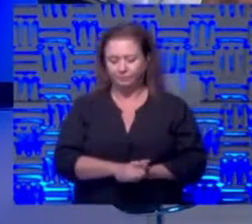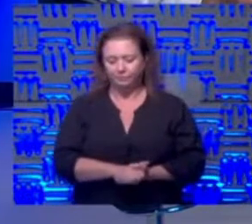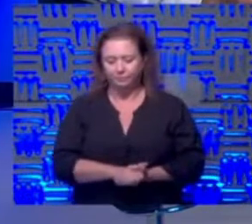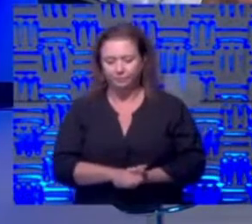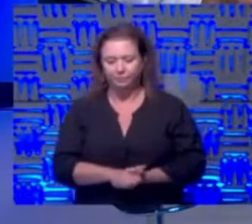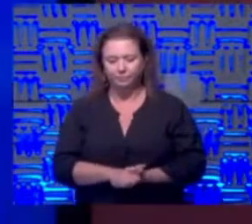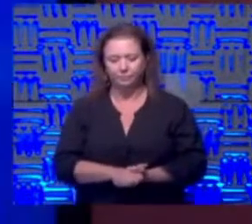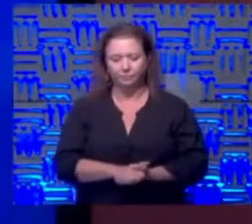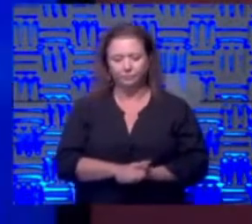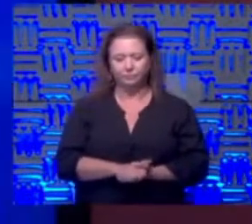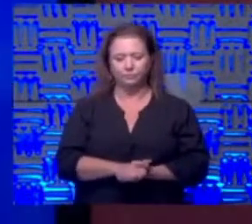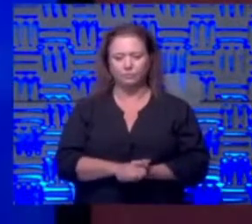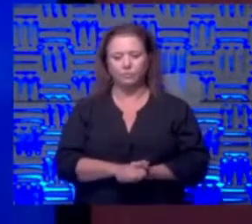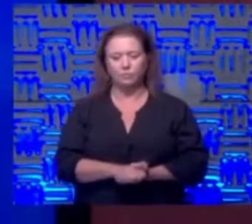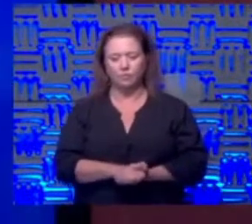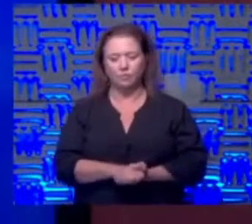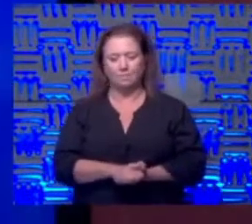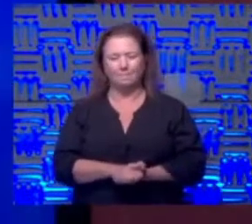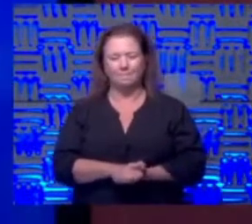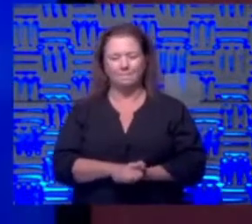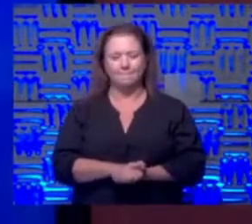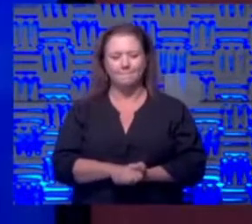Other questions?